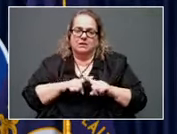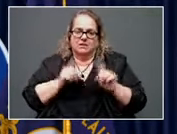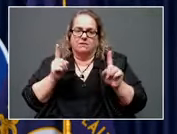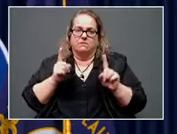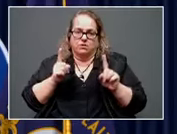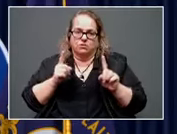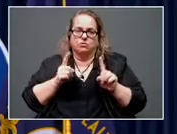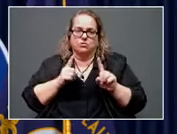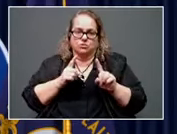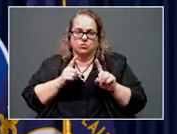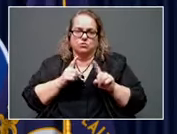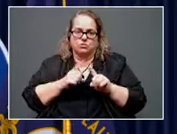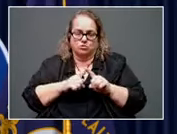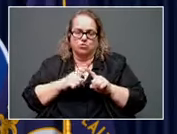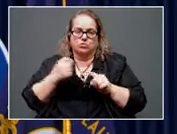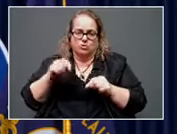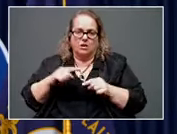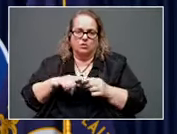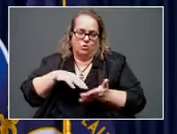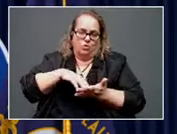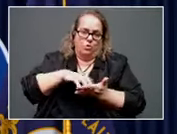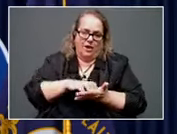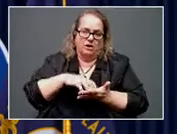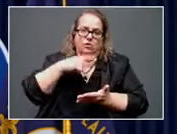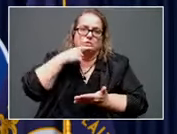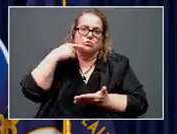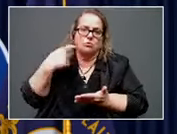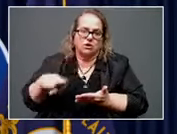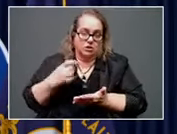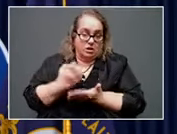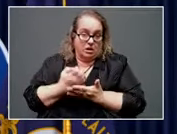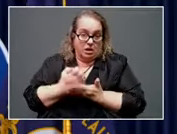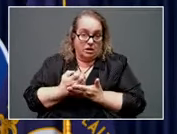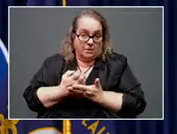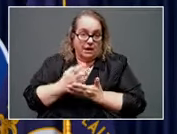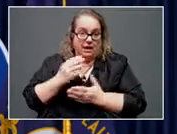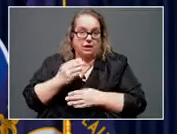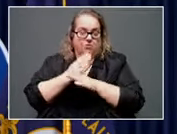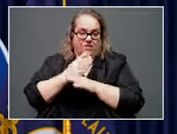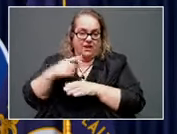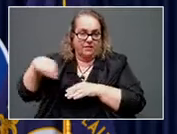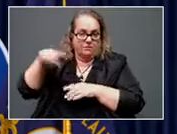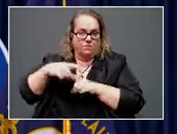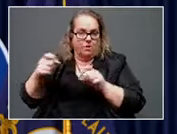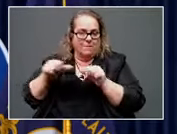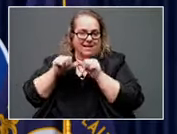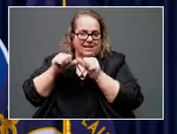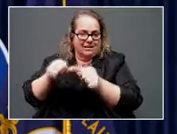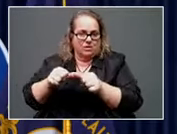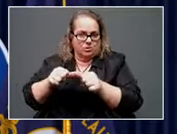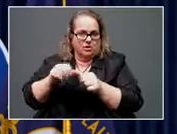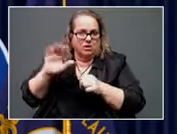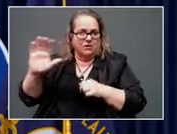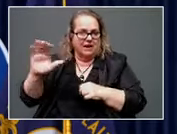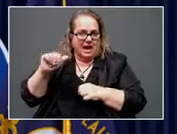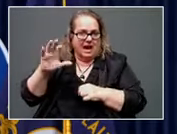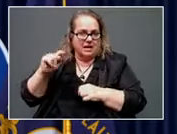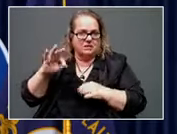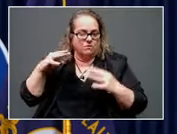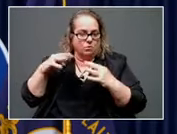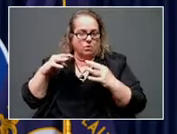in crippling the Russian economy and preventing them from continuing these acts of aggression. We'll look